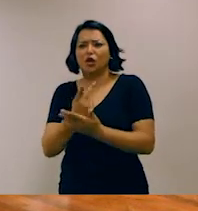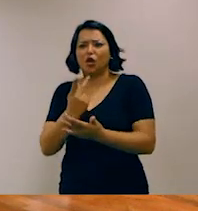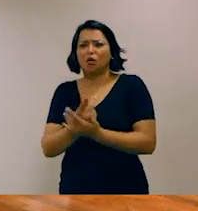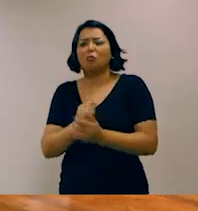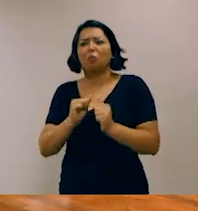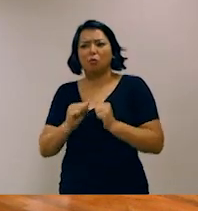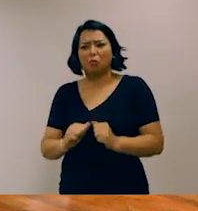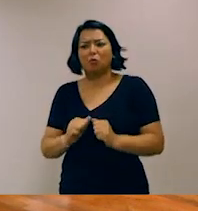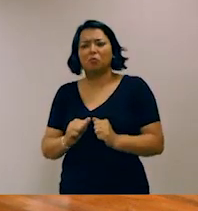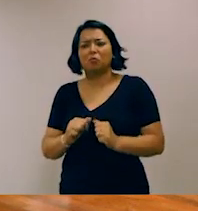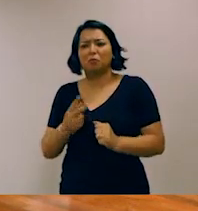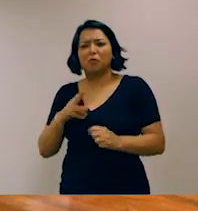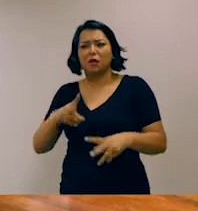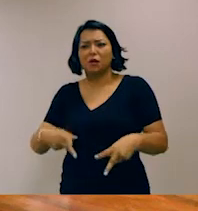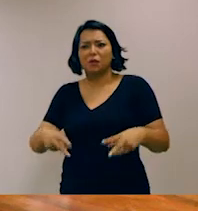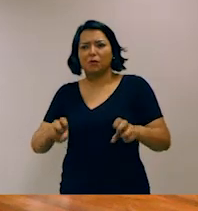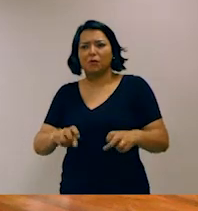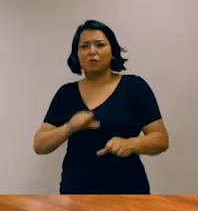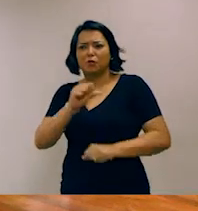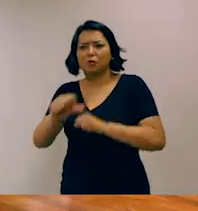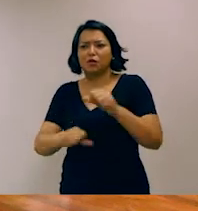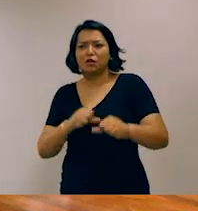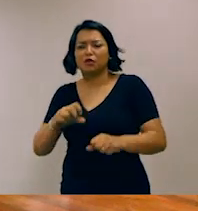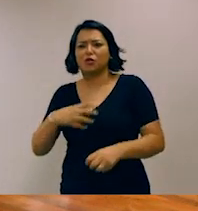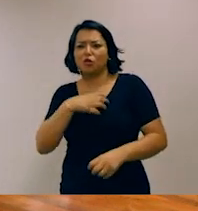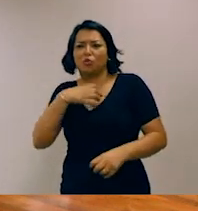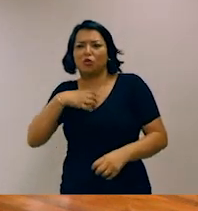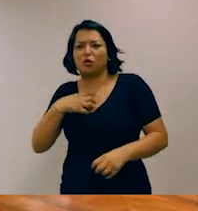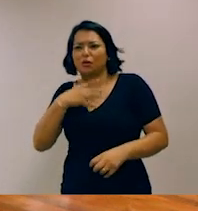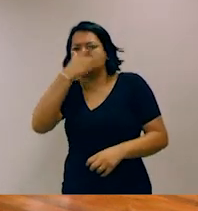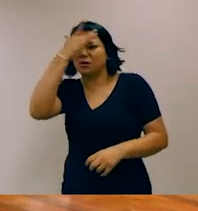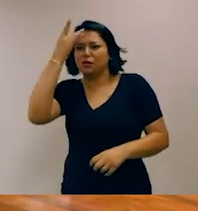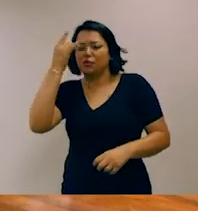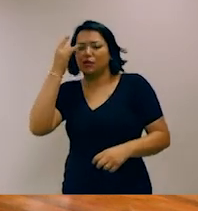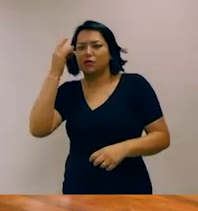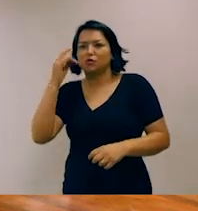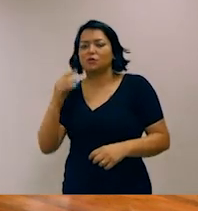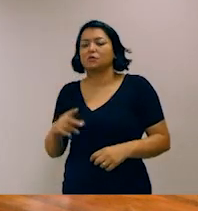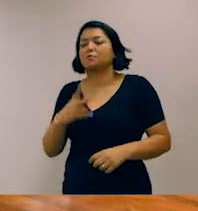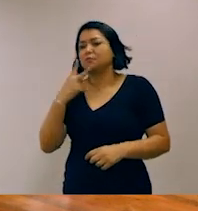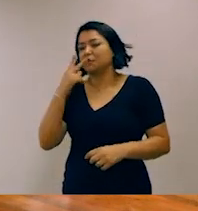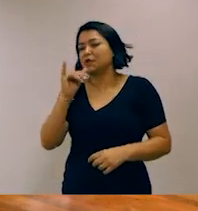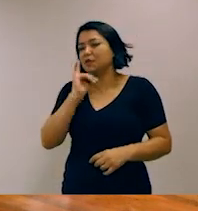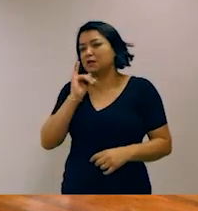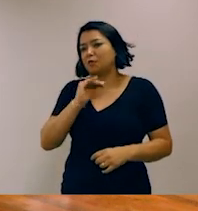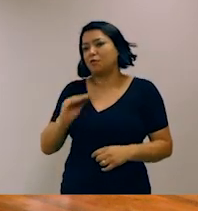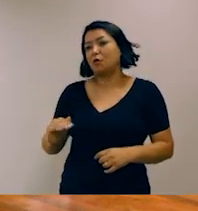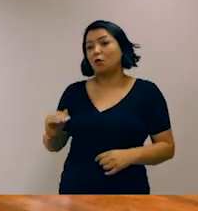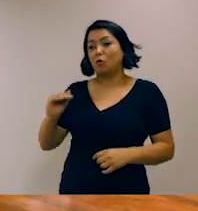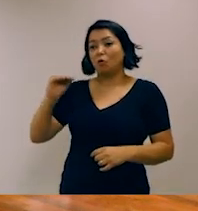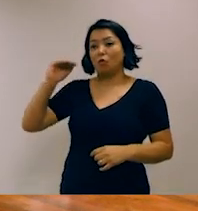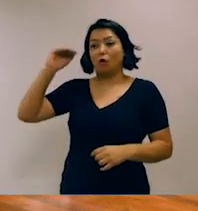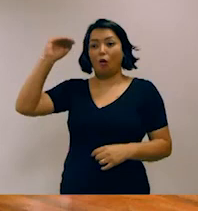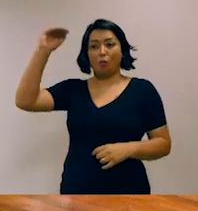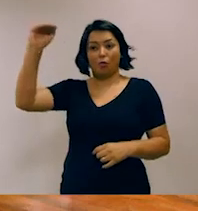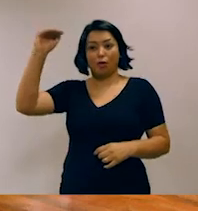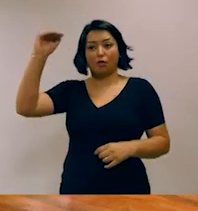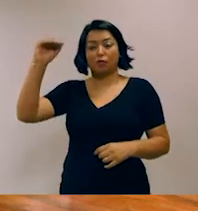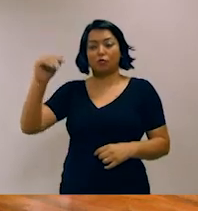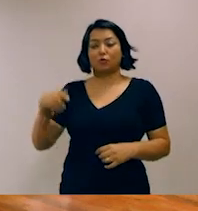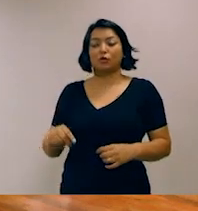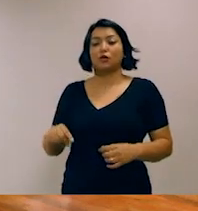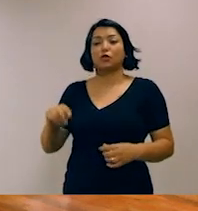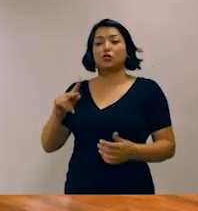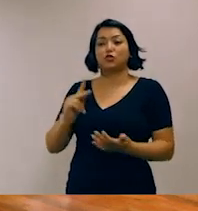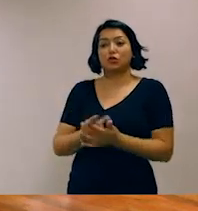to detect the mistakes of users. For example, you could increase an increase of